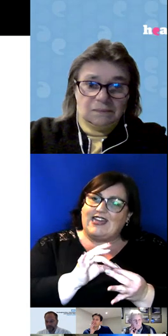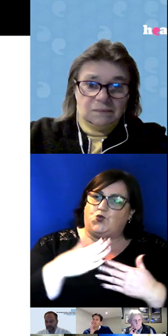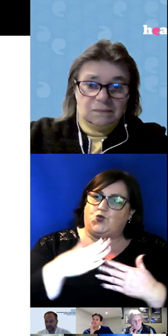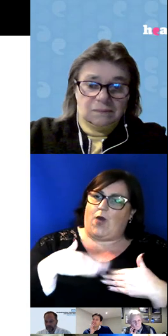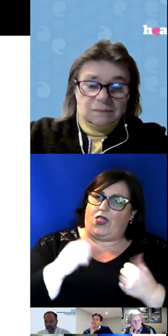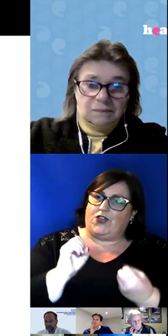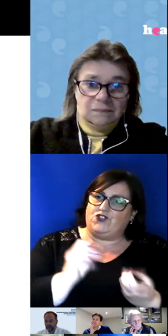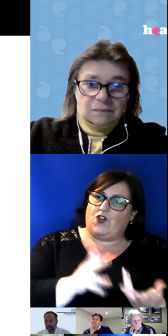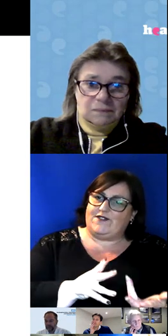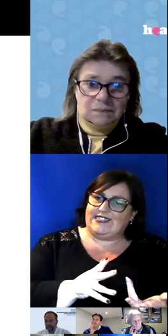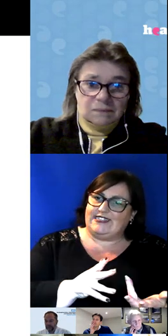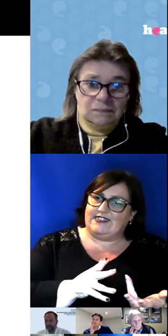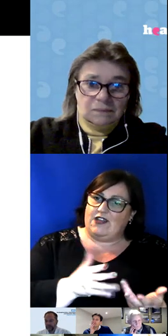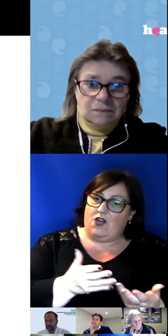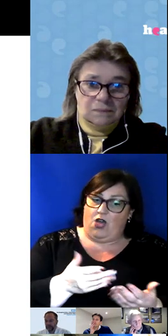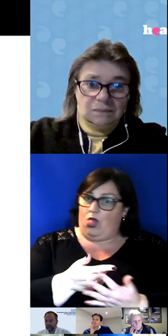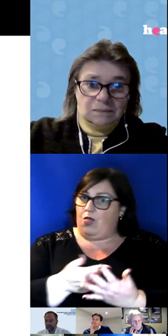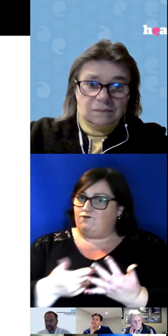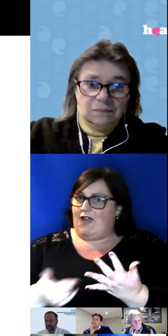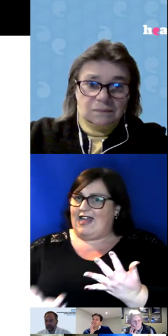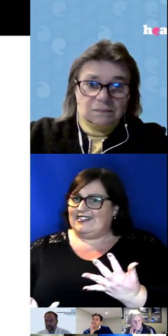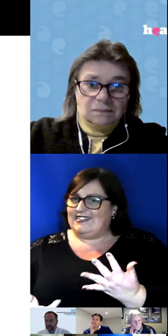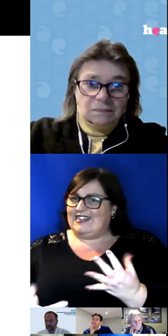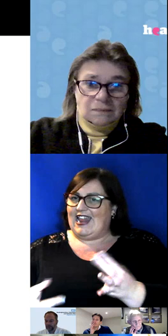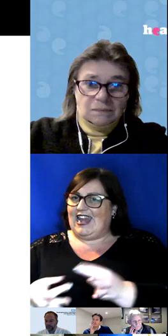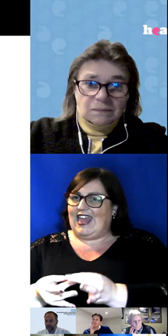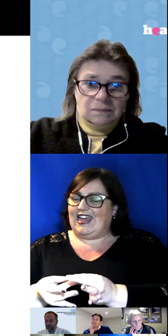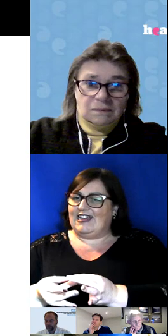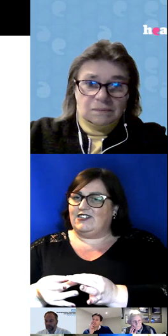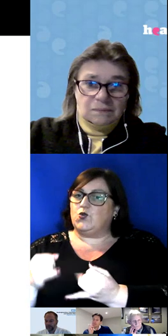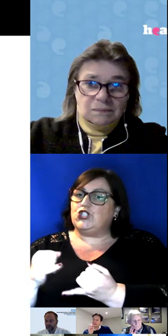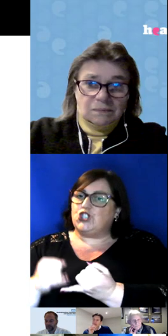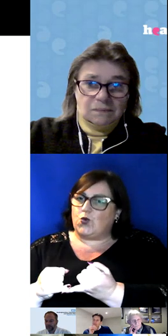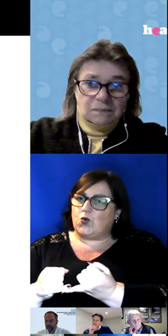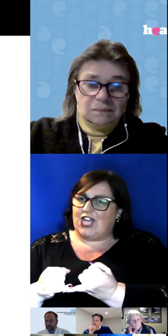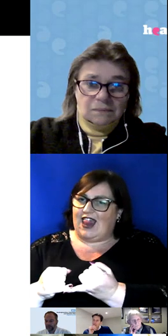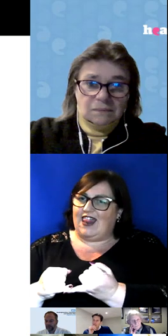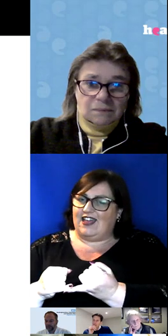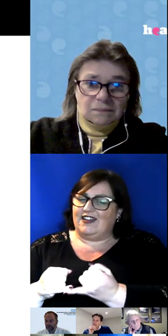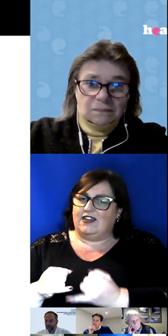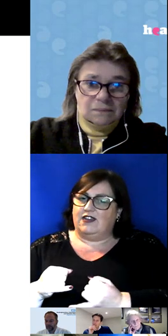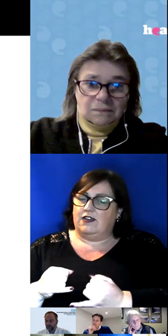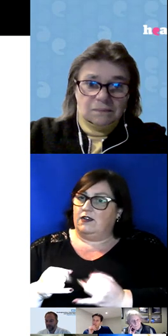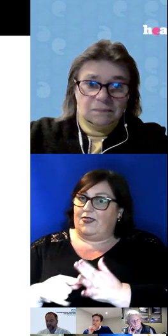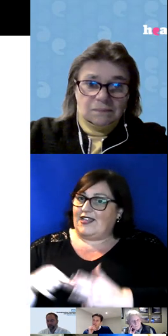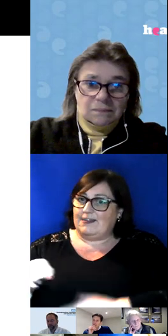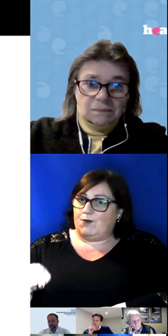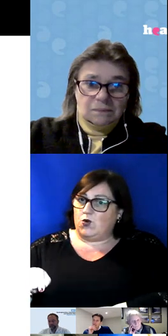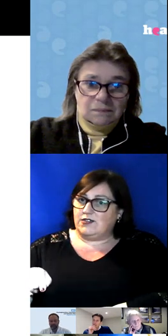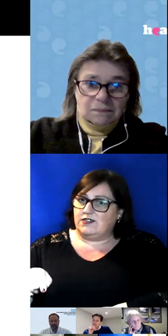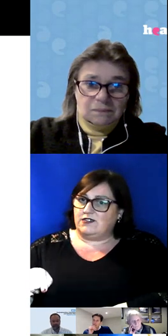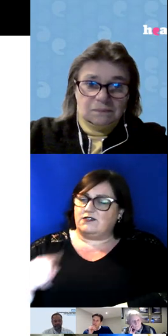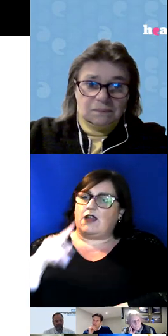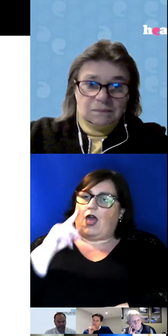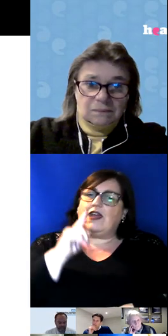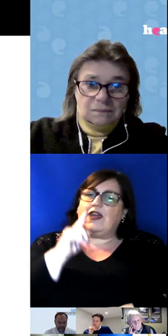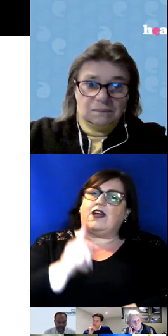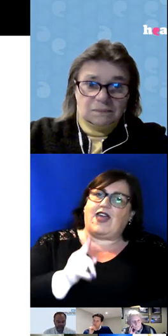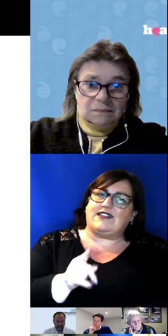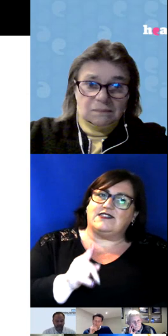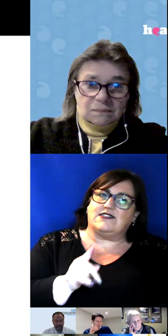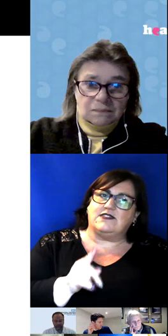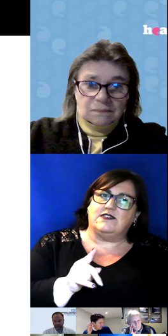the social and the wider determinant elements, which is massively important. And I think that is where the ICP strategy can play